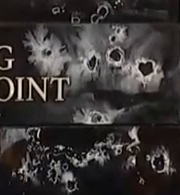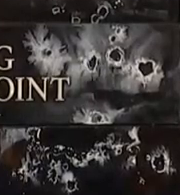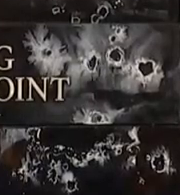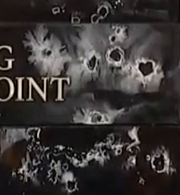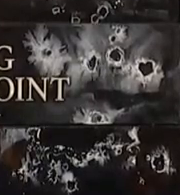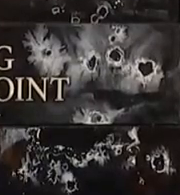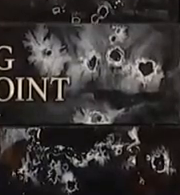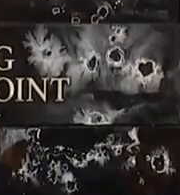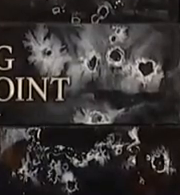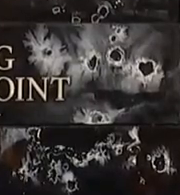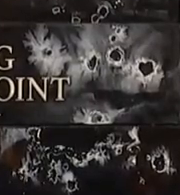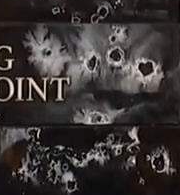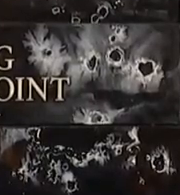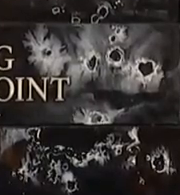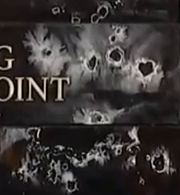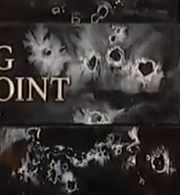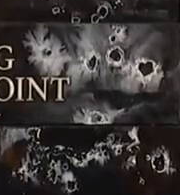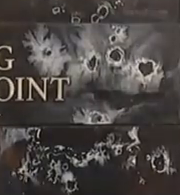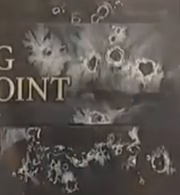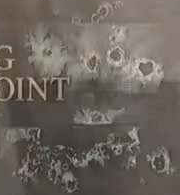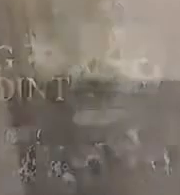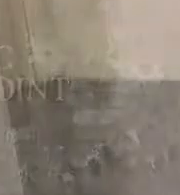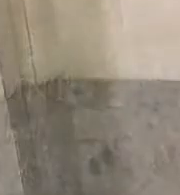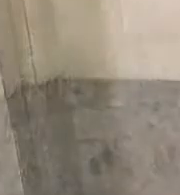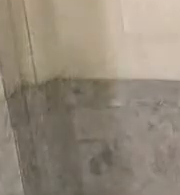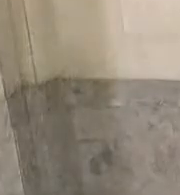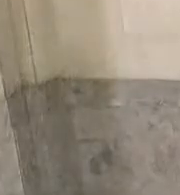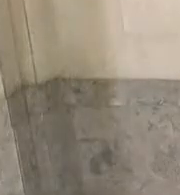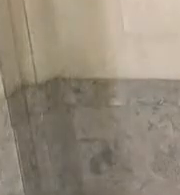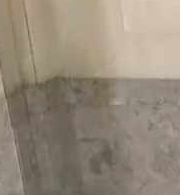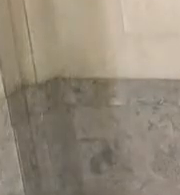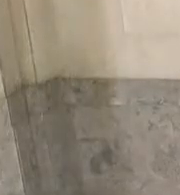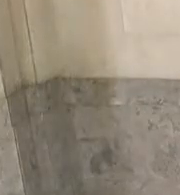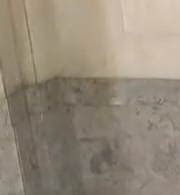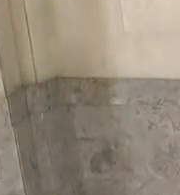singing of the national anthems.